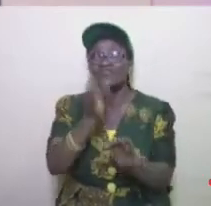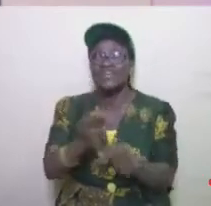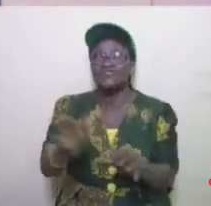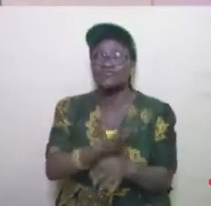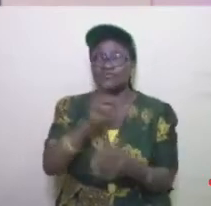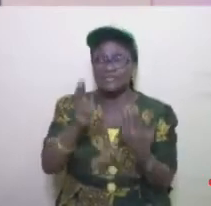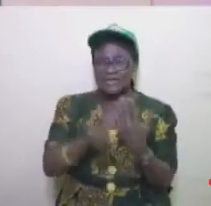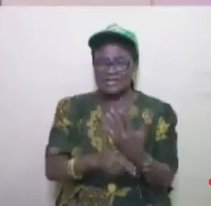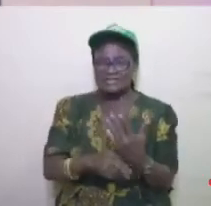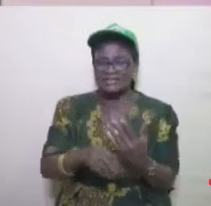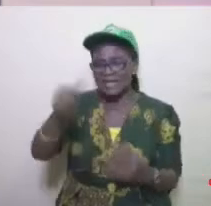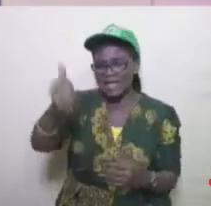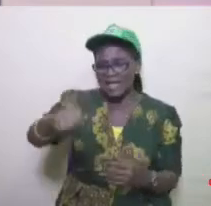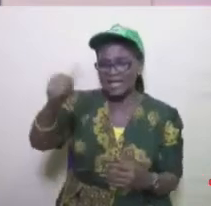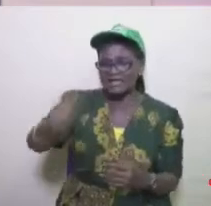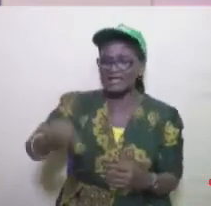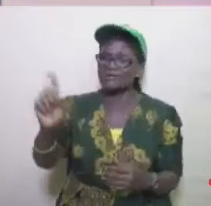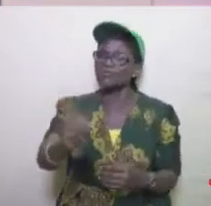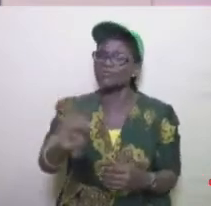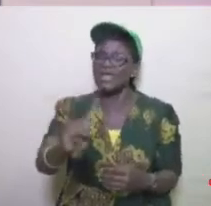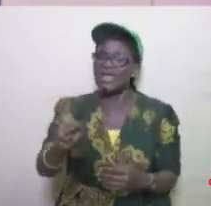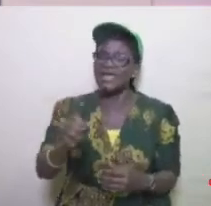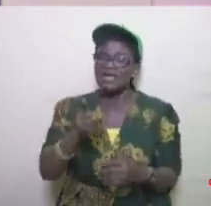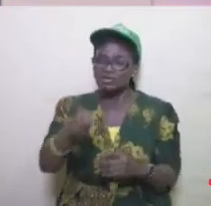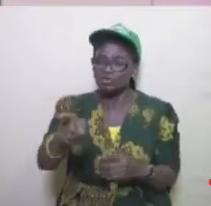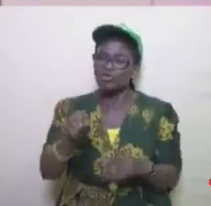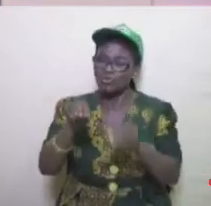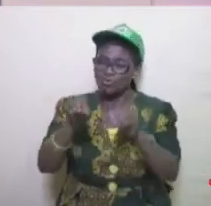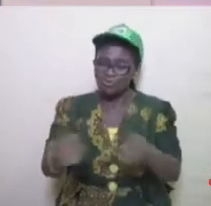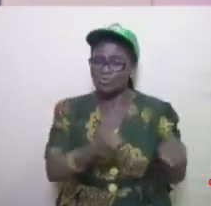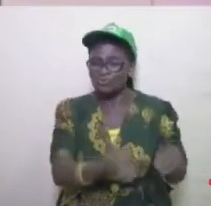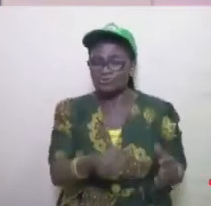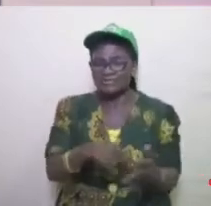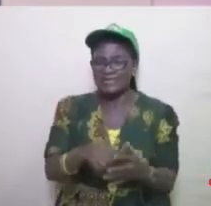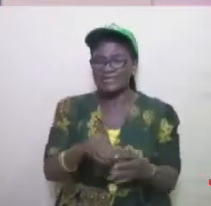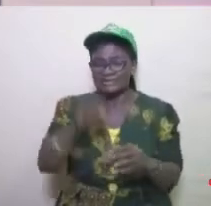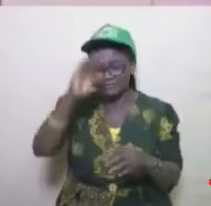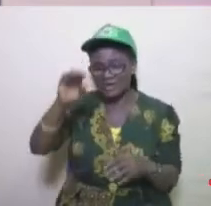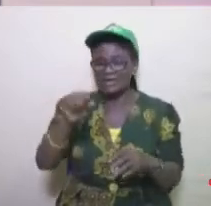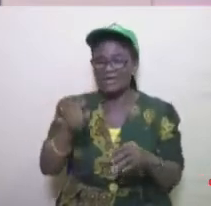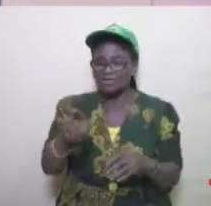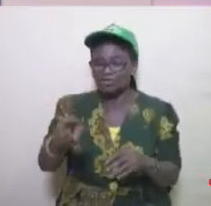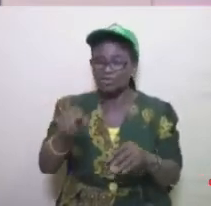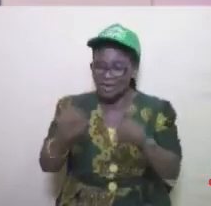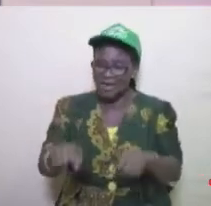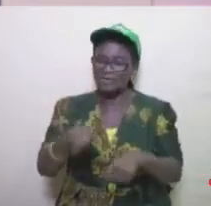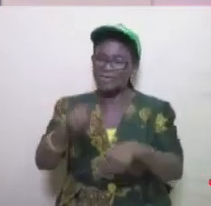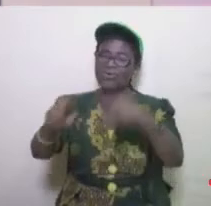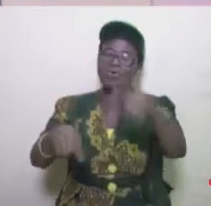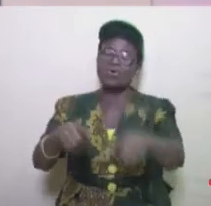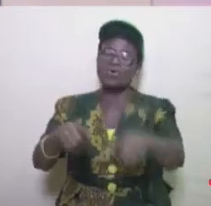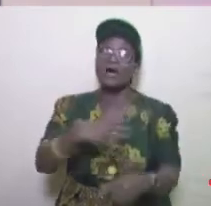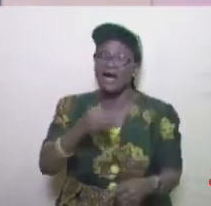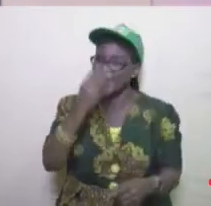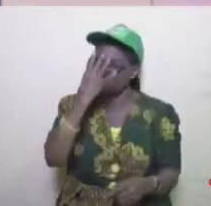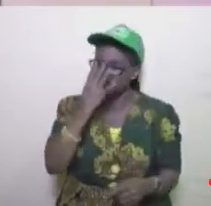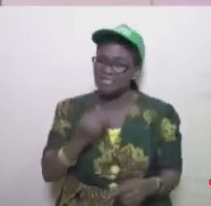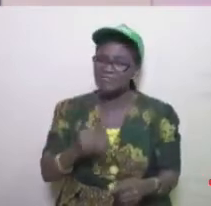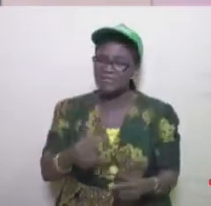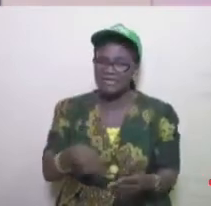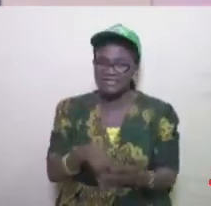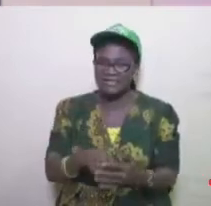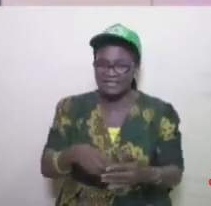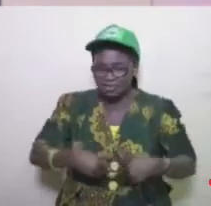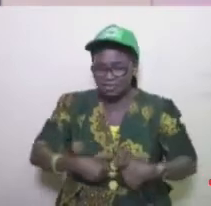Anywhere you put this man, you can go and sleep. This young man,